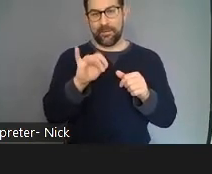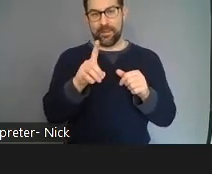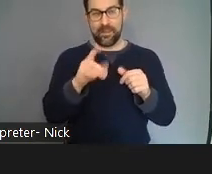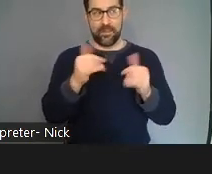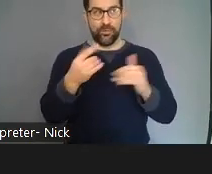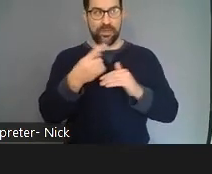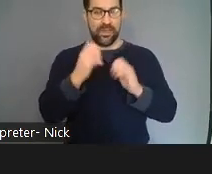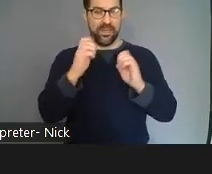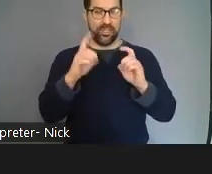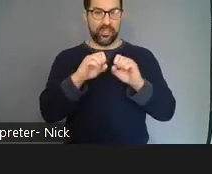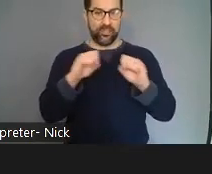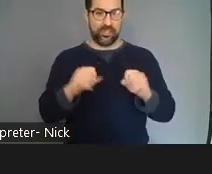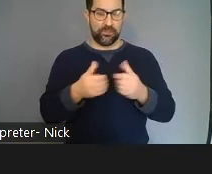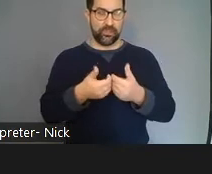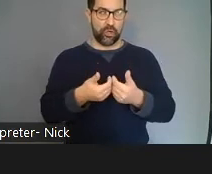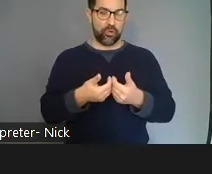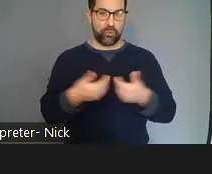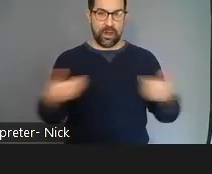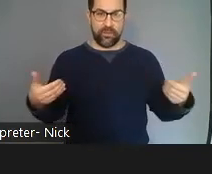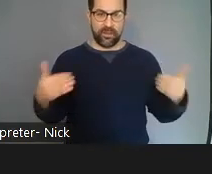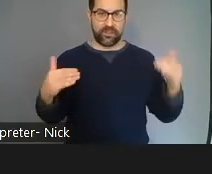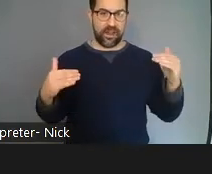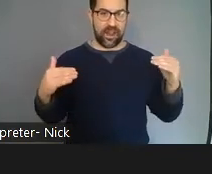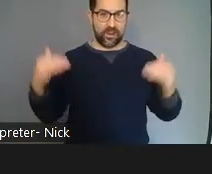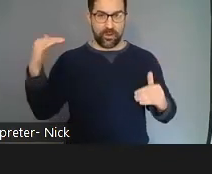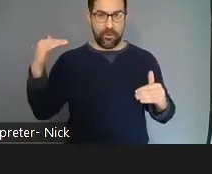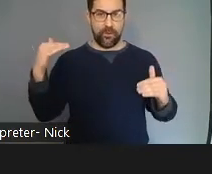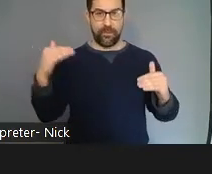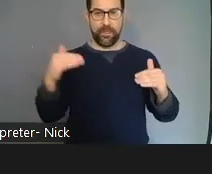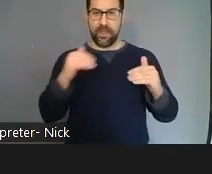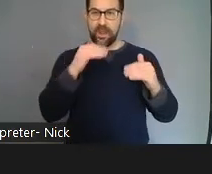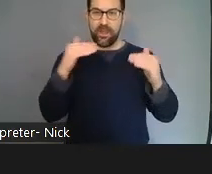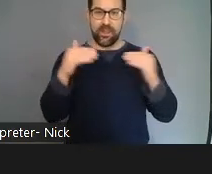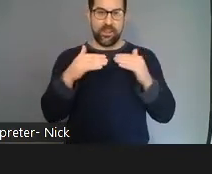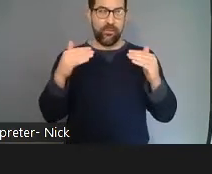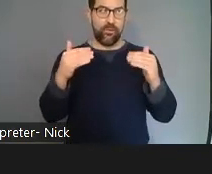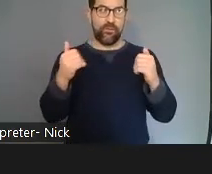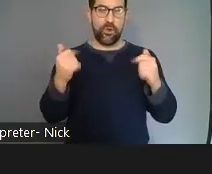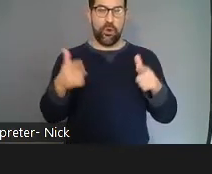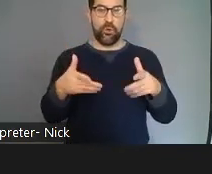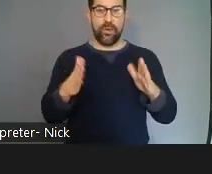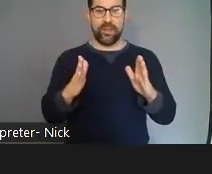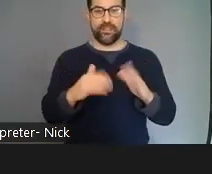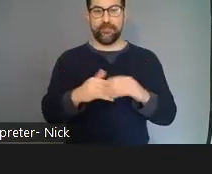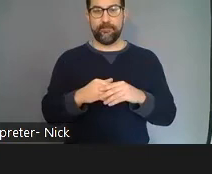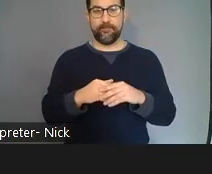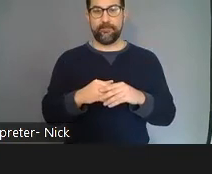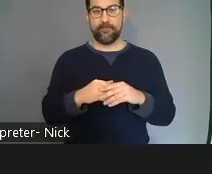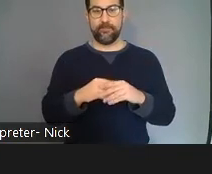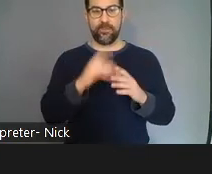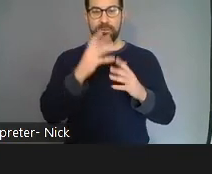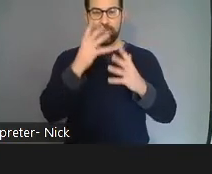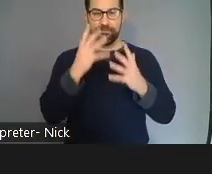segregated. It's inequitable, unequal in almost all ways. And it's almost sad that